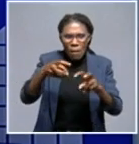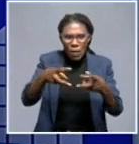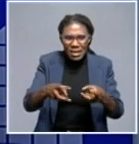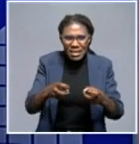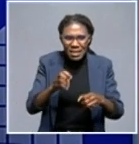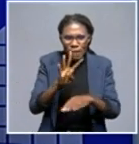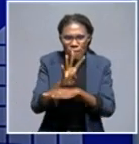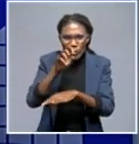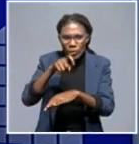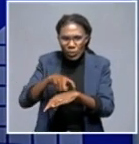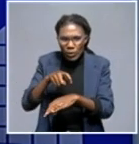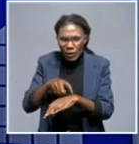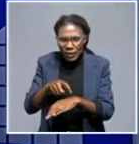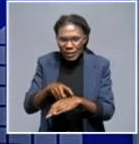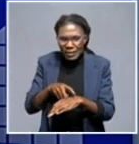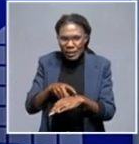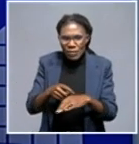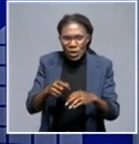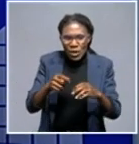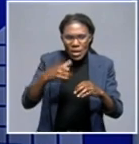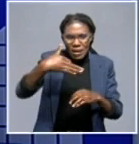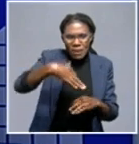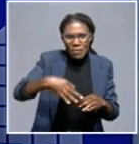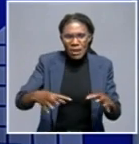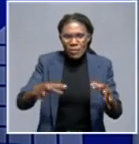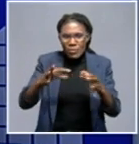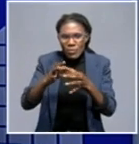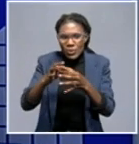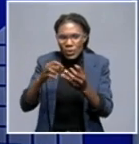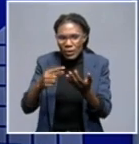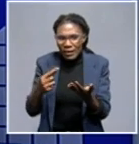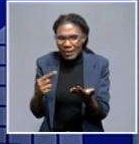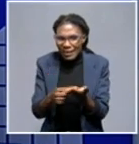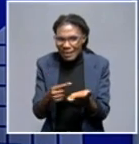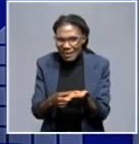Namibia-Ghana Joint Permanent Commission of Cooperation?